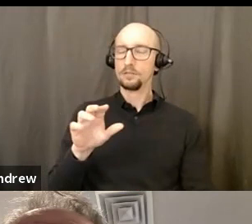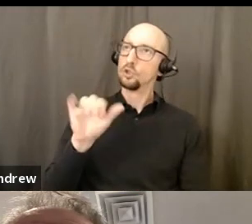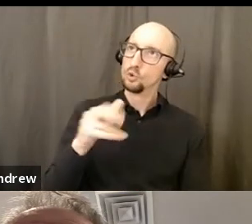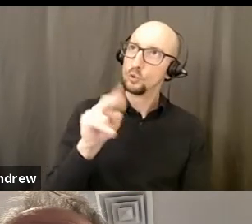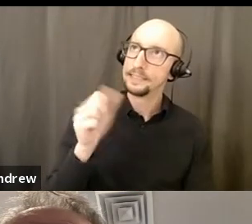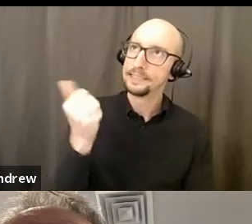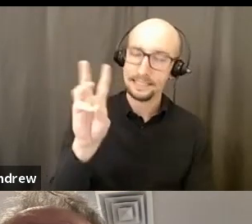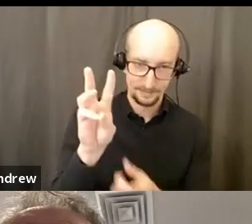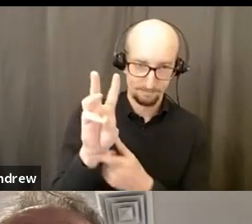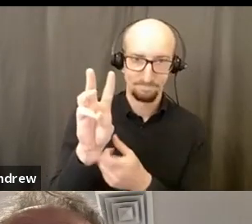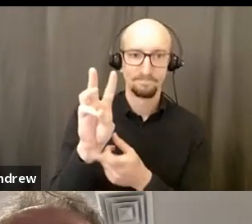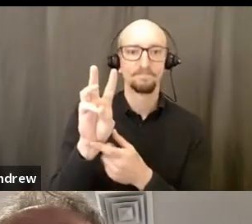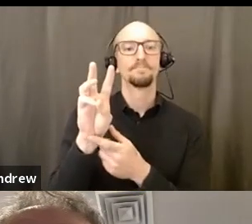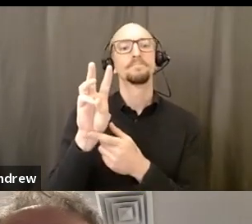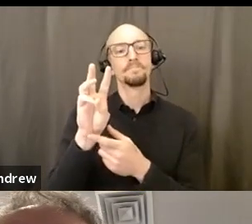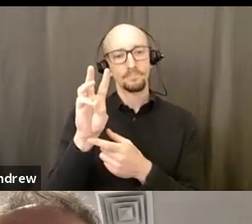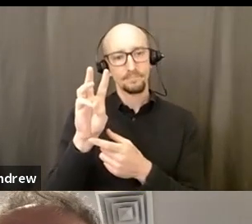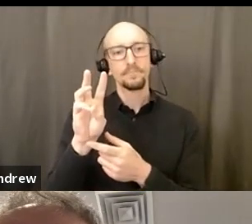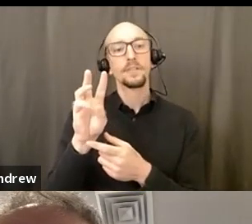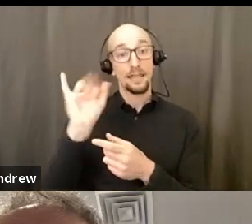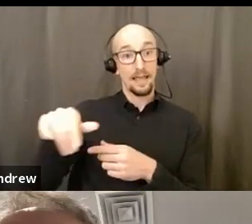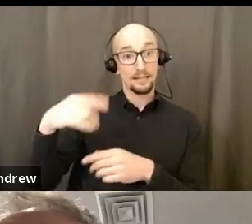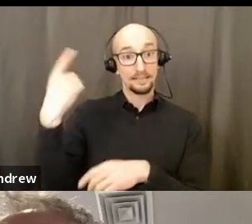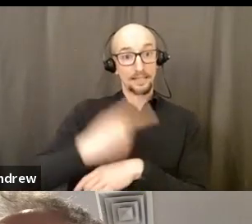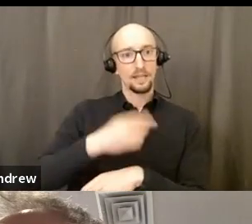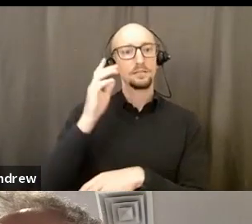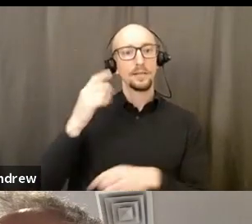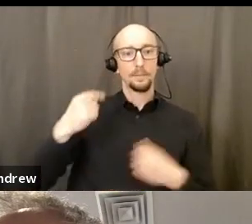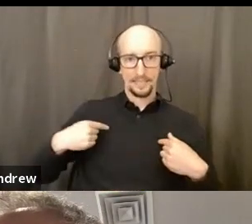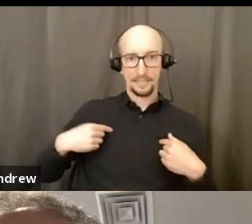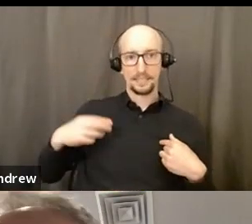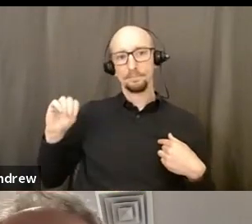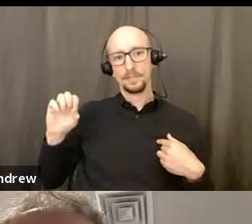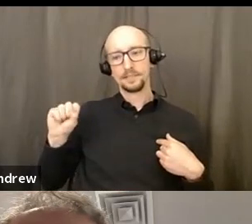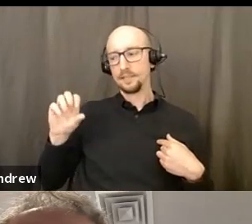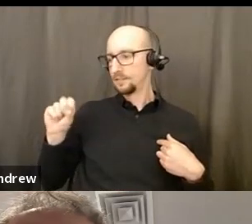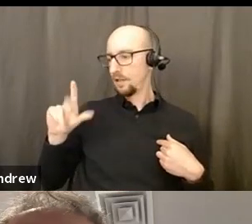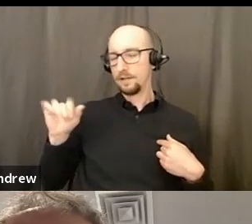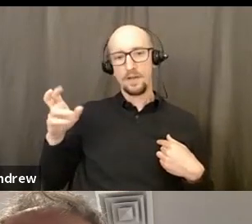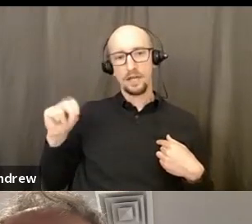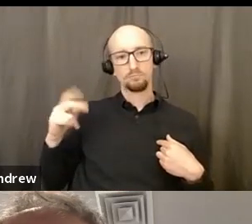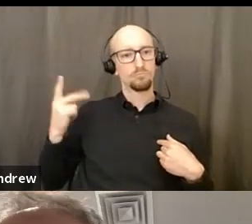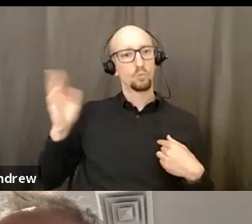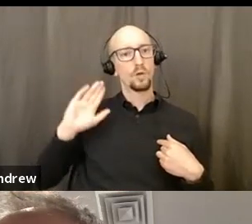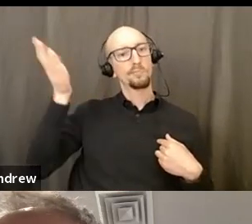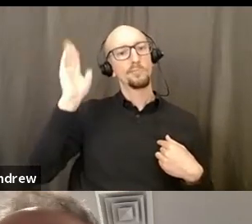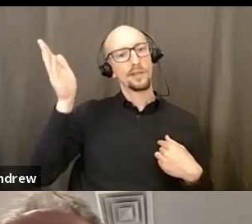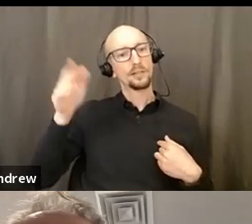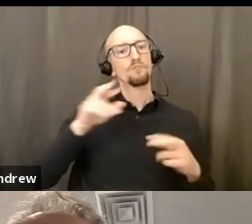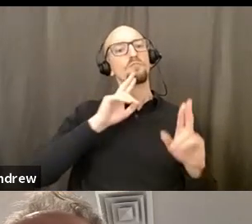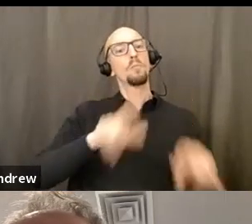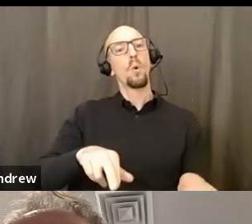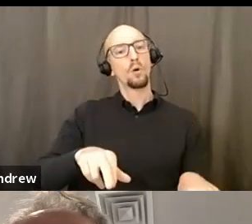time we will present, Ms. Sullivan and I will present a status report